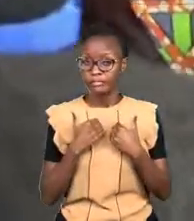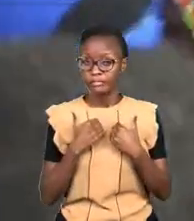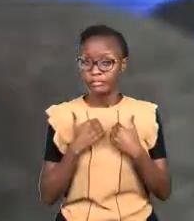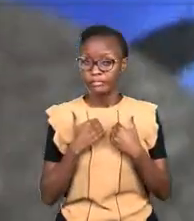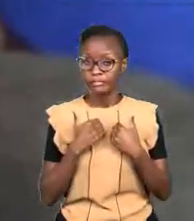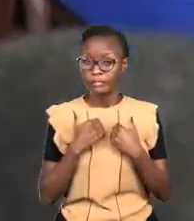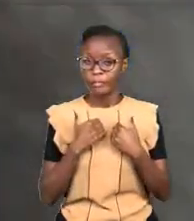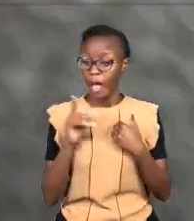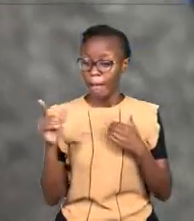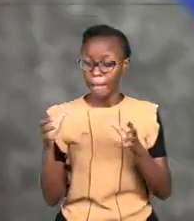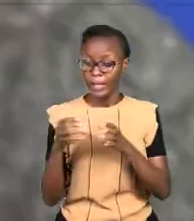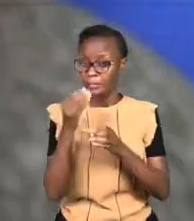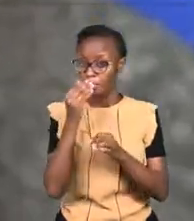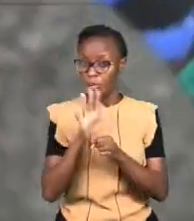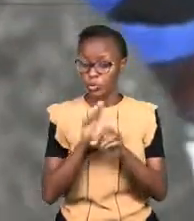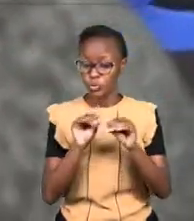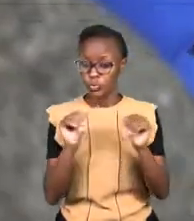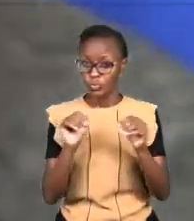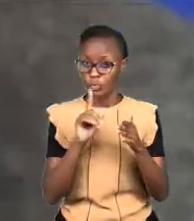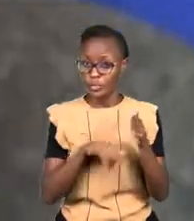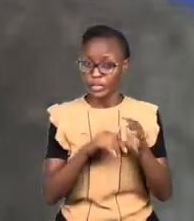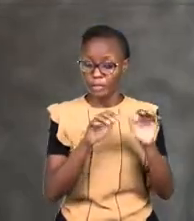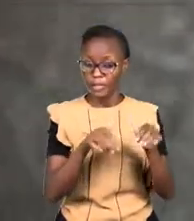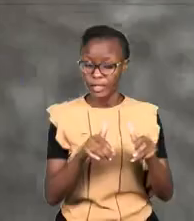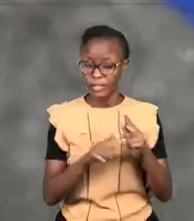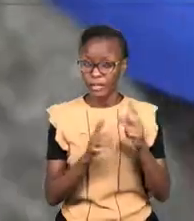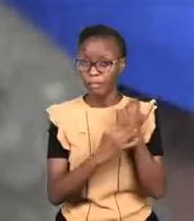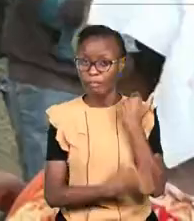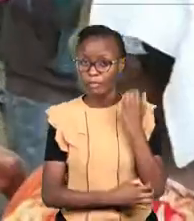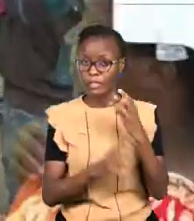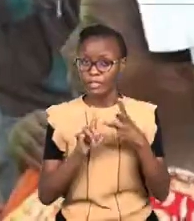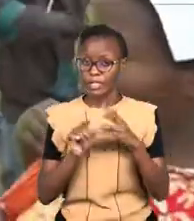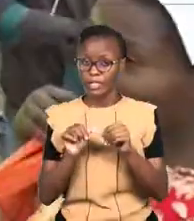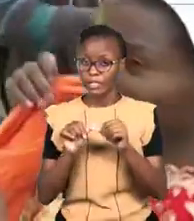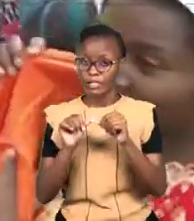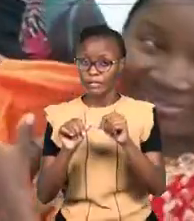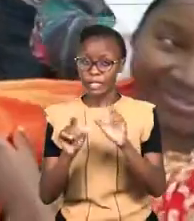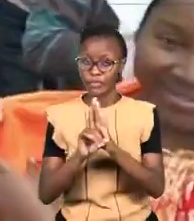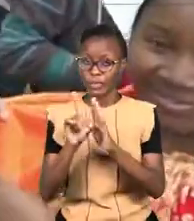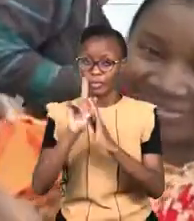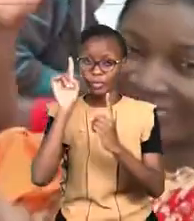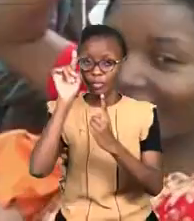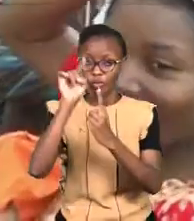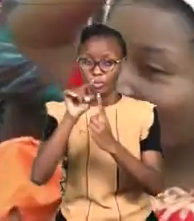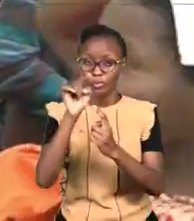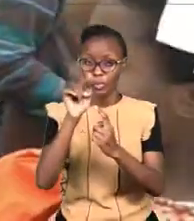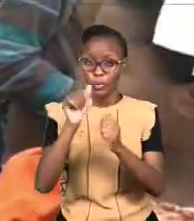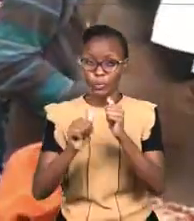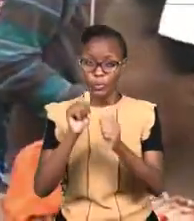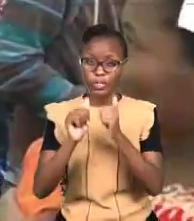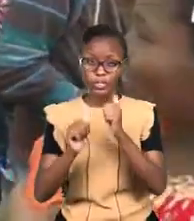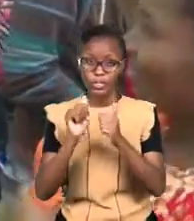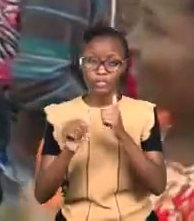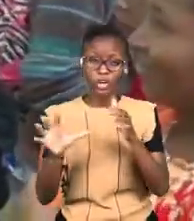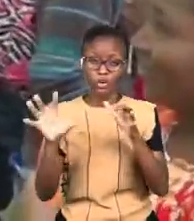has promised to address issues of agriculture, poverty, and the sustainable development goals, which are a collection of the 17